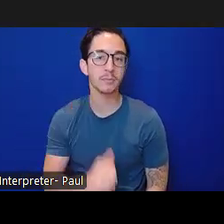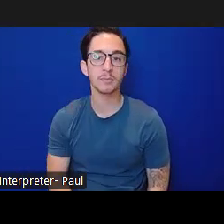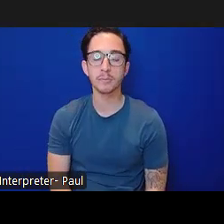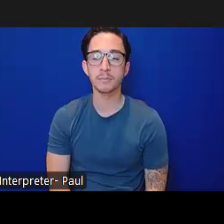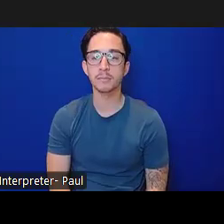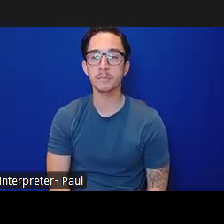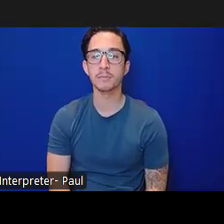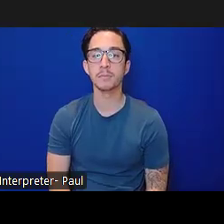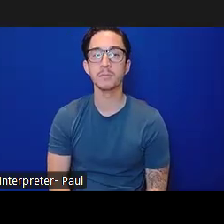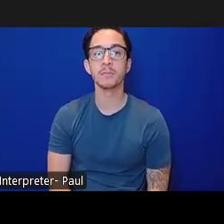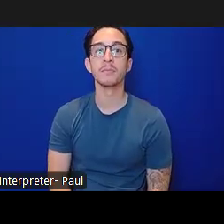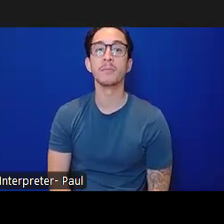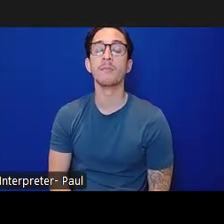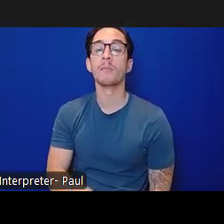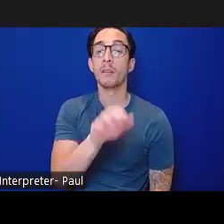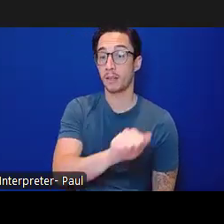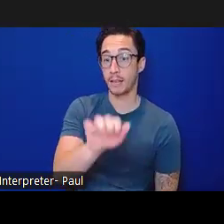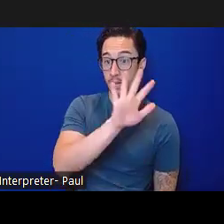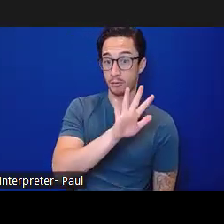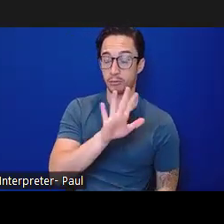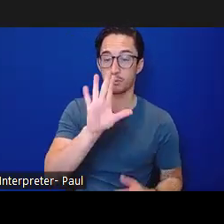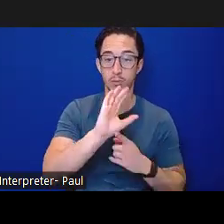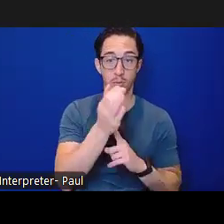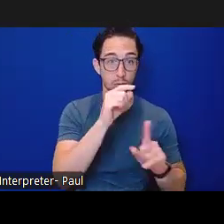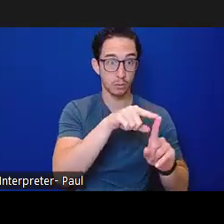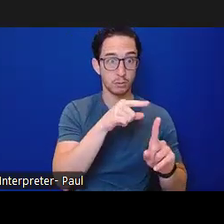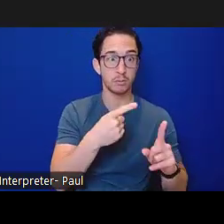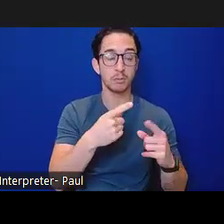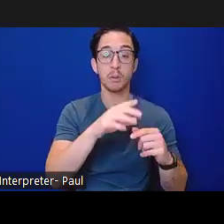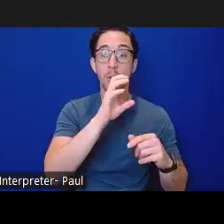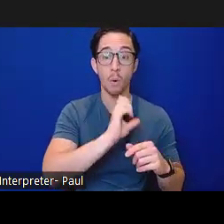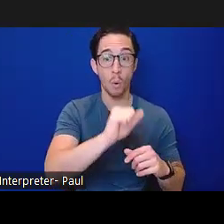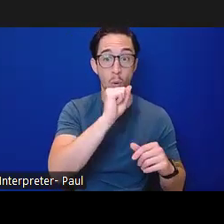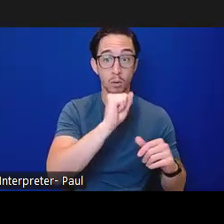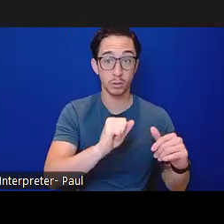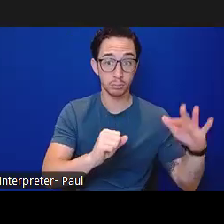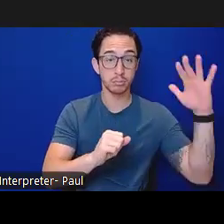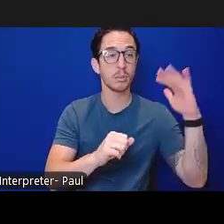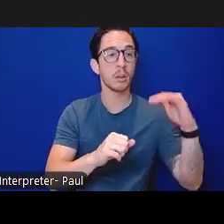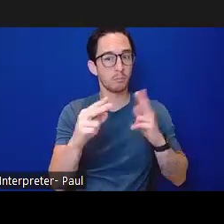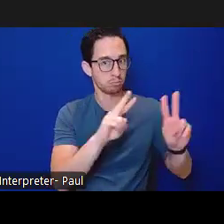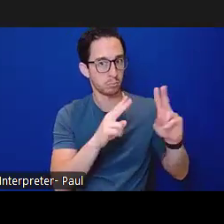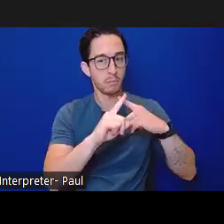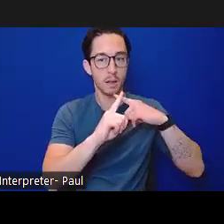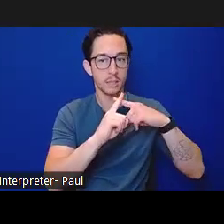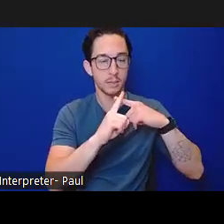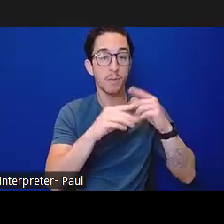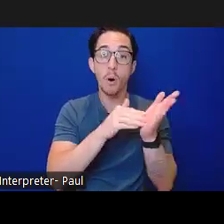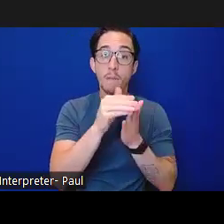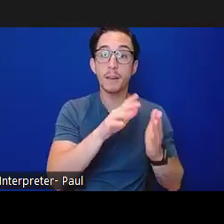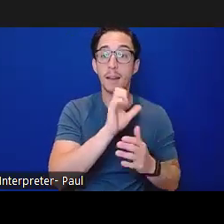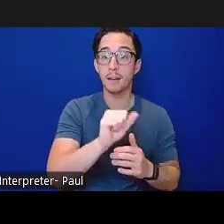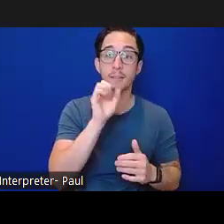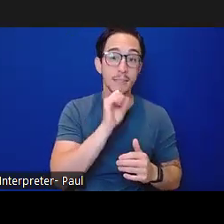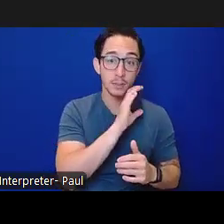Yet in our Asian cultures, right, getting old is seen as a positive thing. And oftentimes, elderly people in that